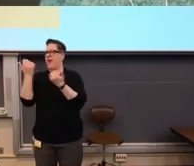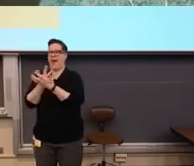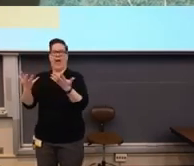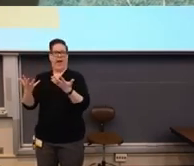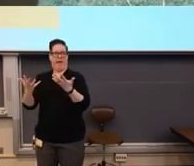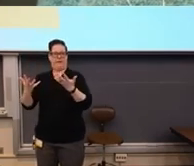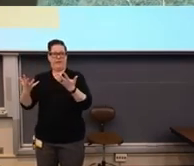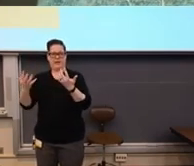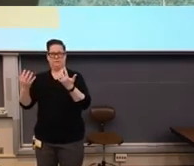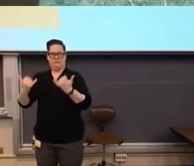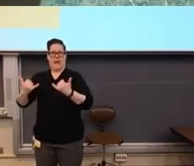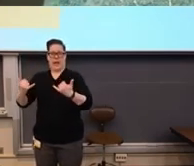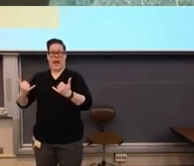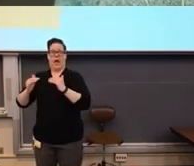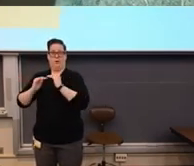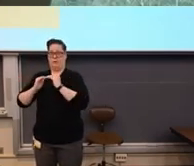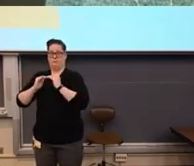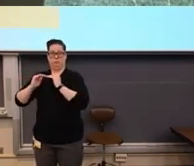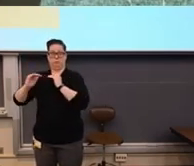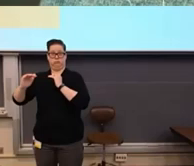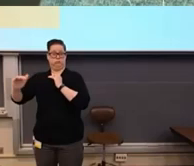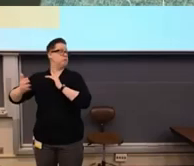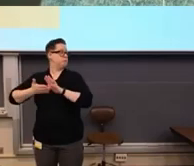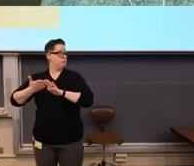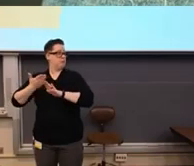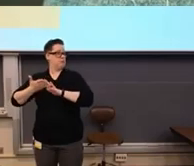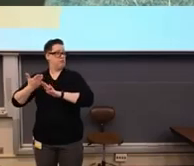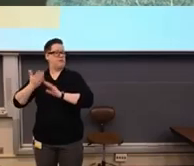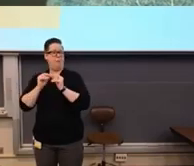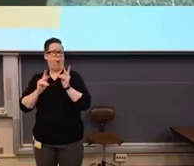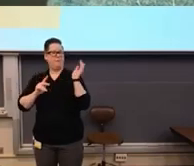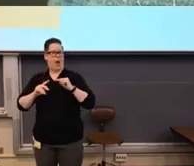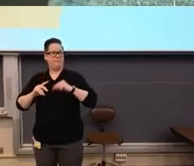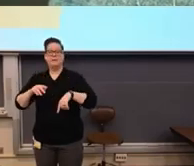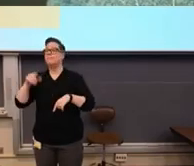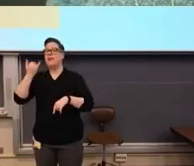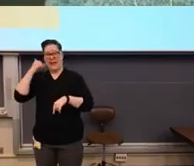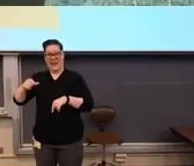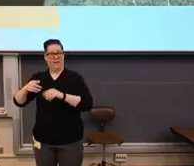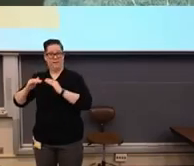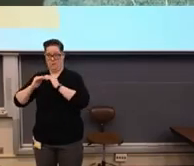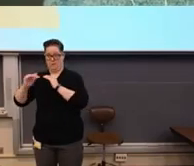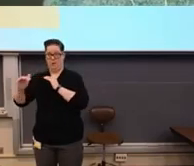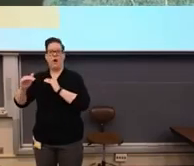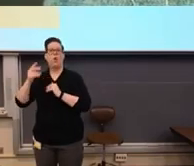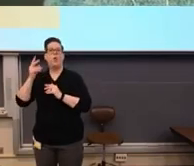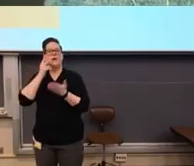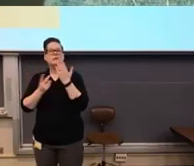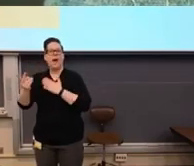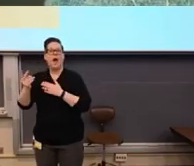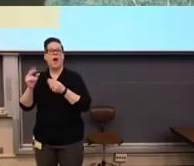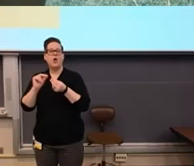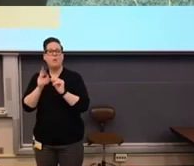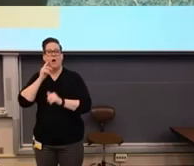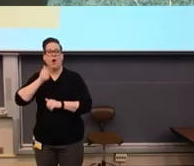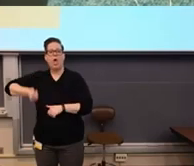we do right now stays on course, these numbers are predicted to increase to 9 million by